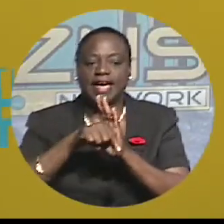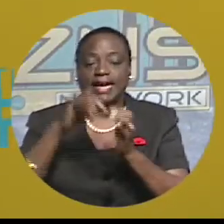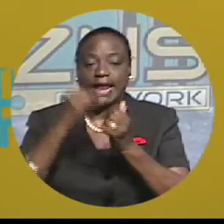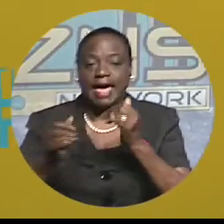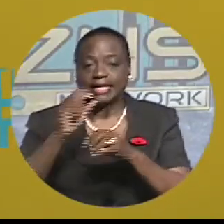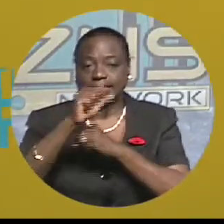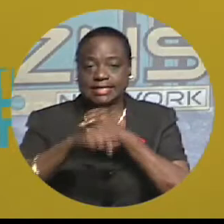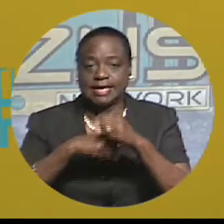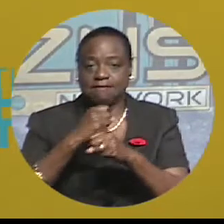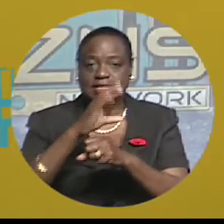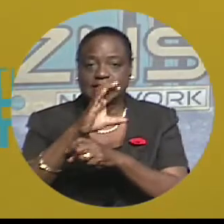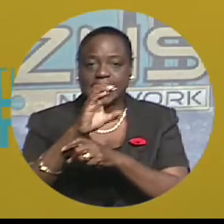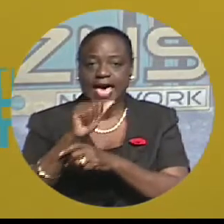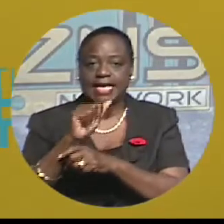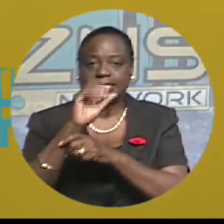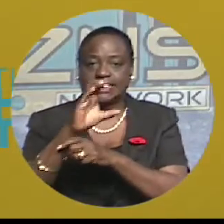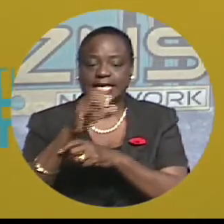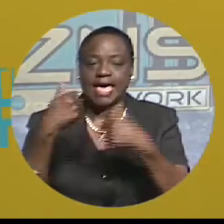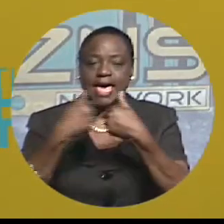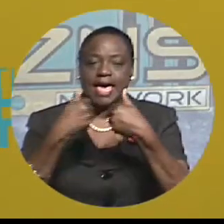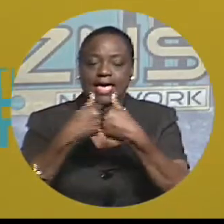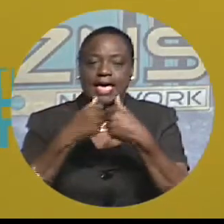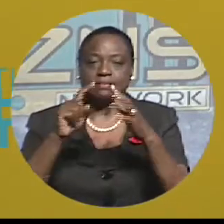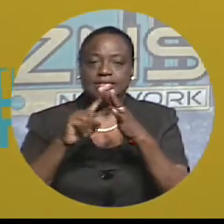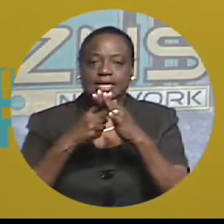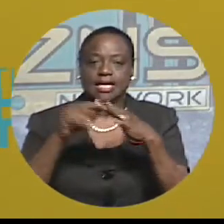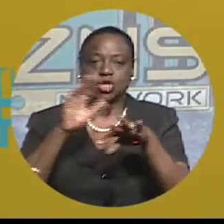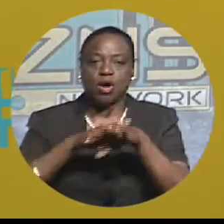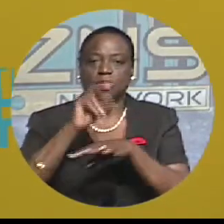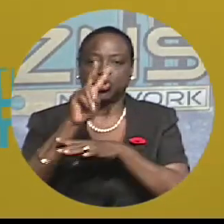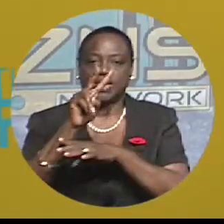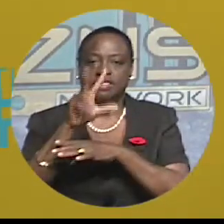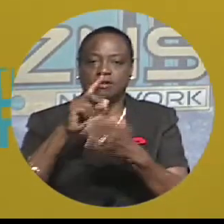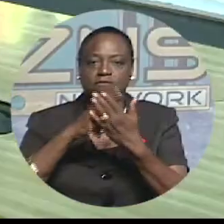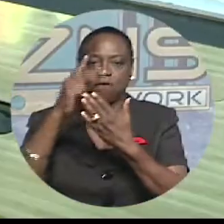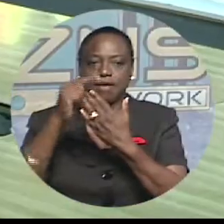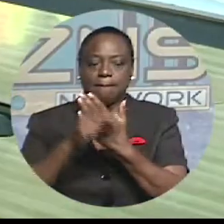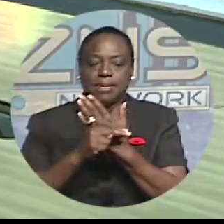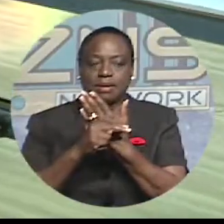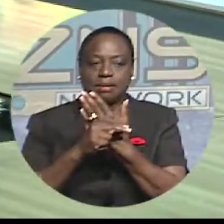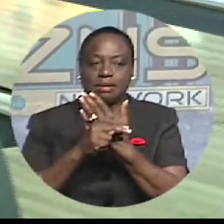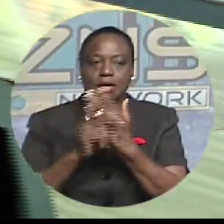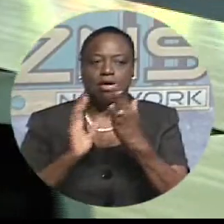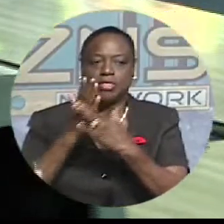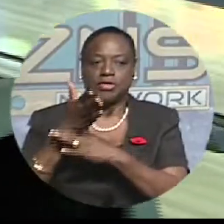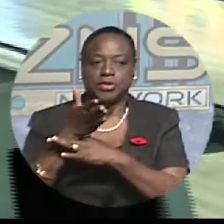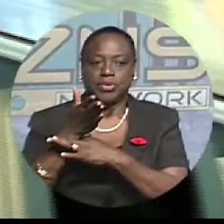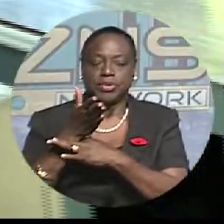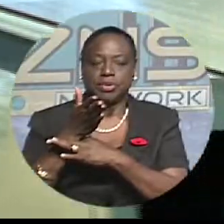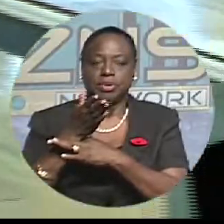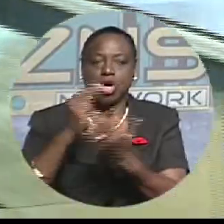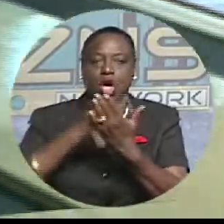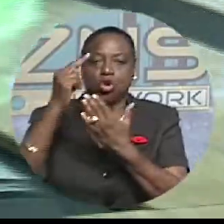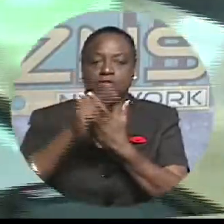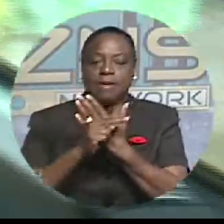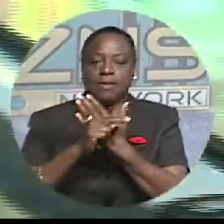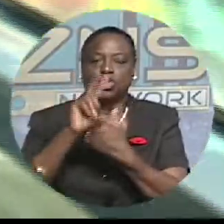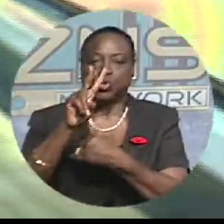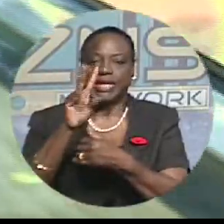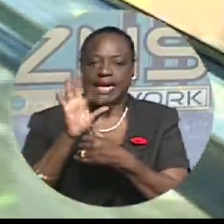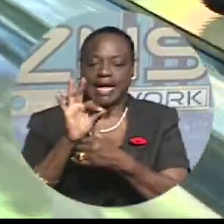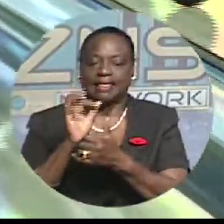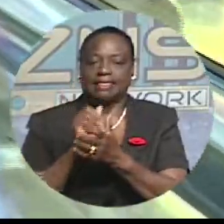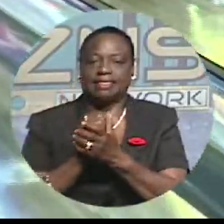starts on the 23rd of November and runs through to November